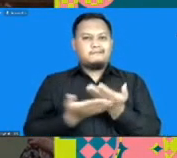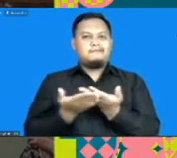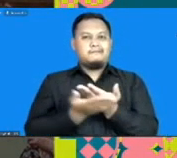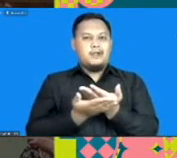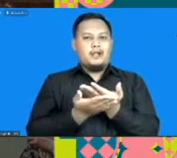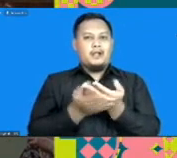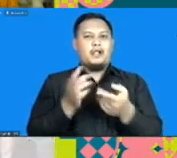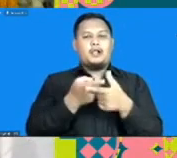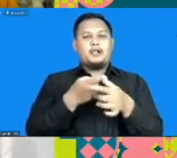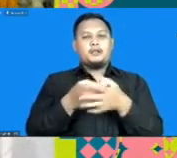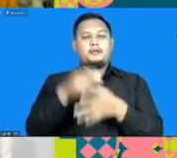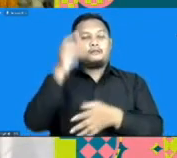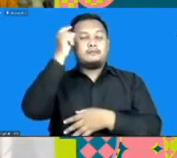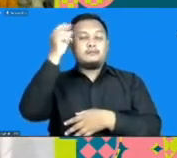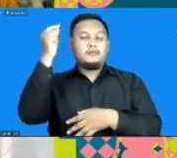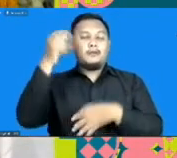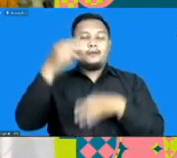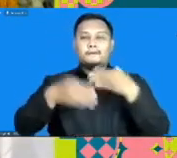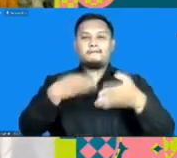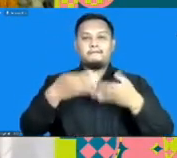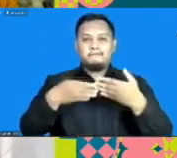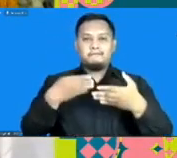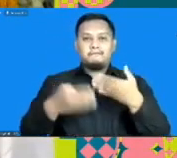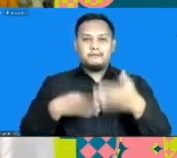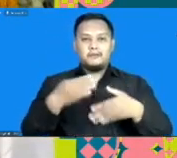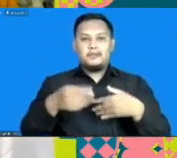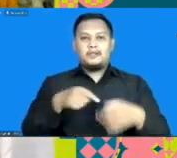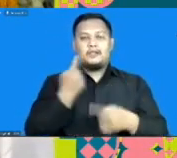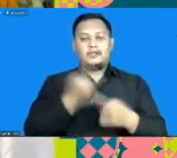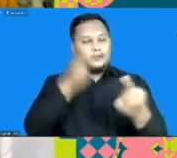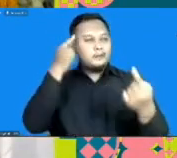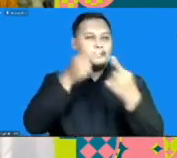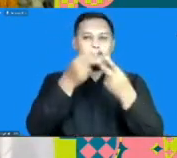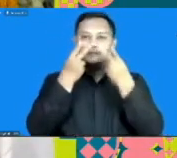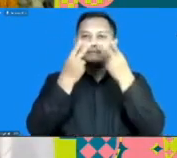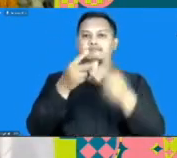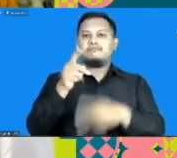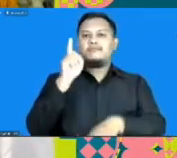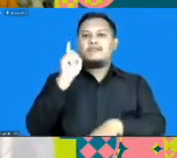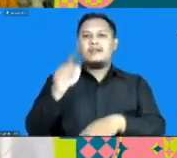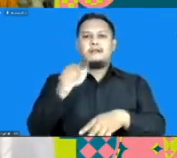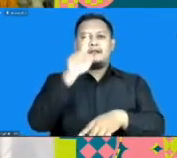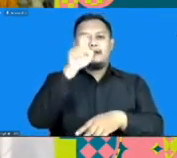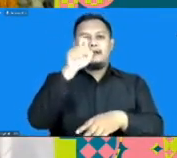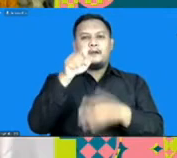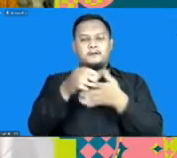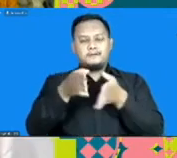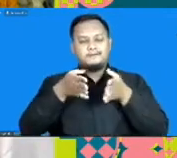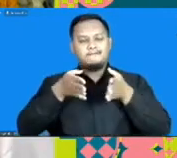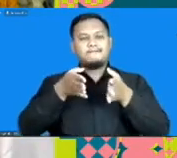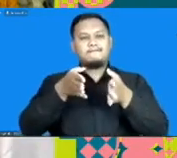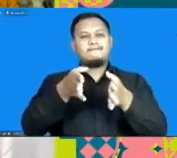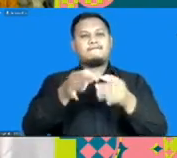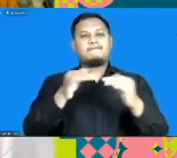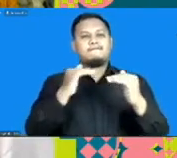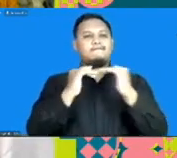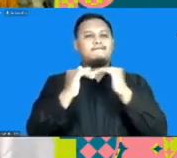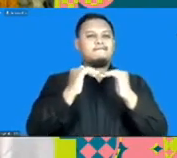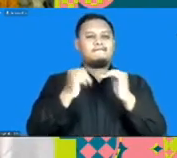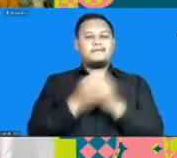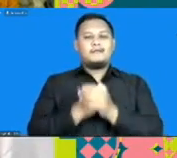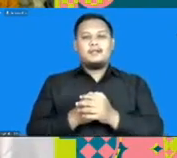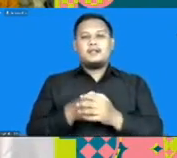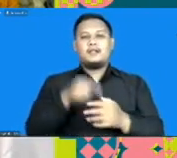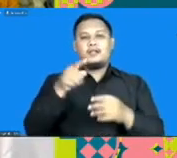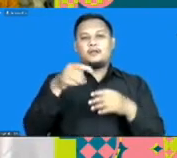like turning back to see that this has to go both, you know, the corporatization, modernization, but still retaining the value at the